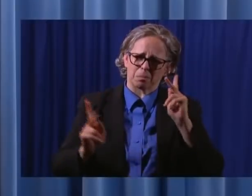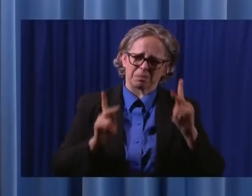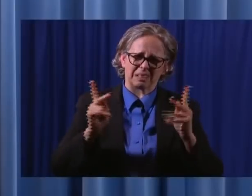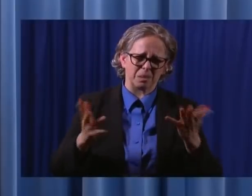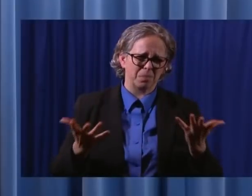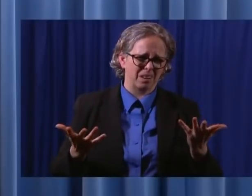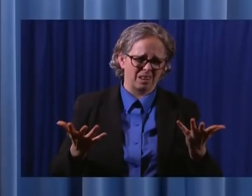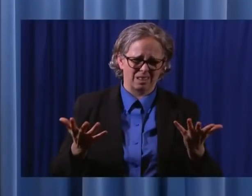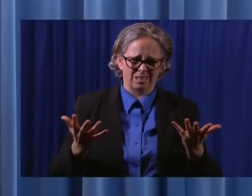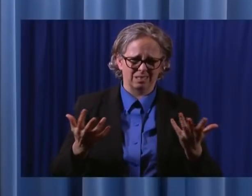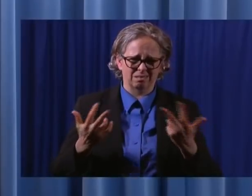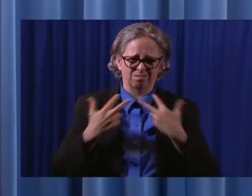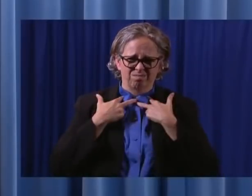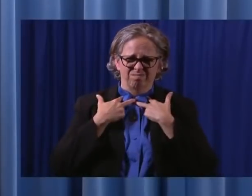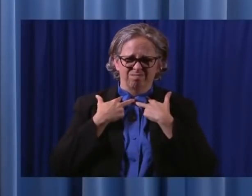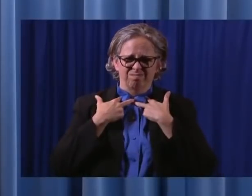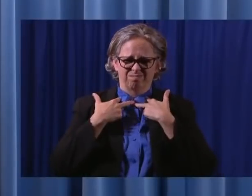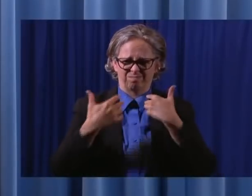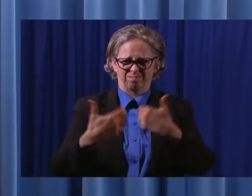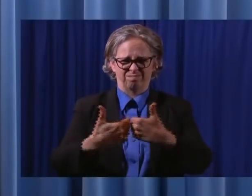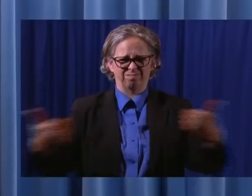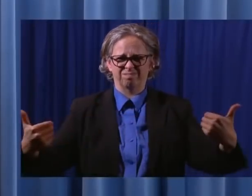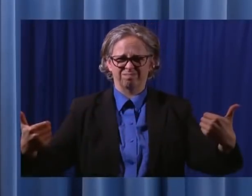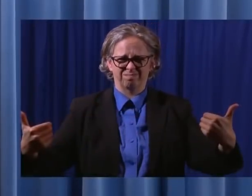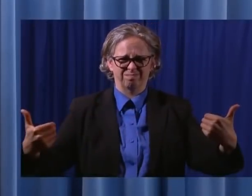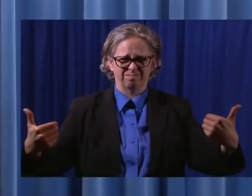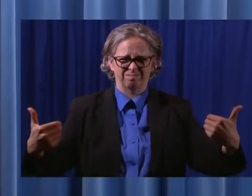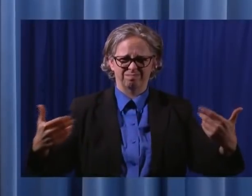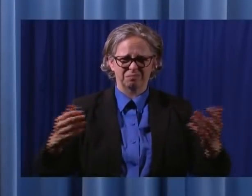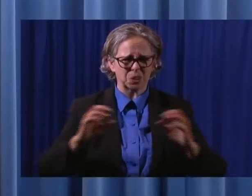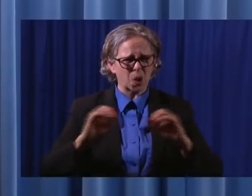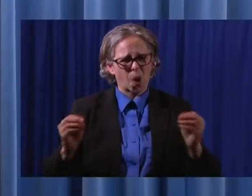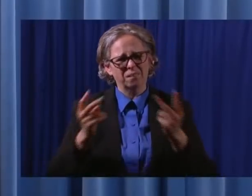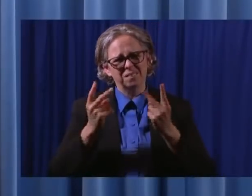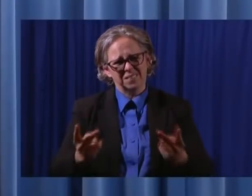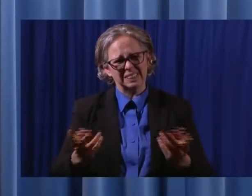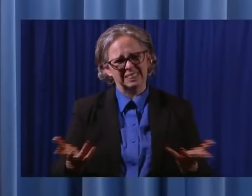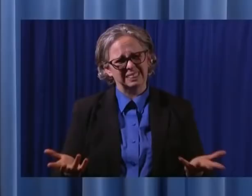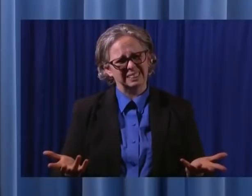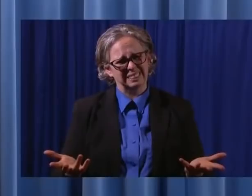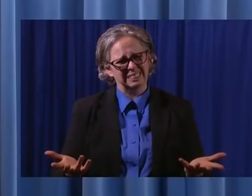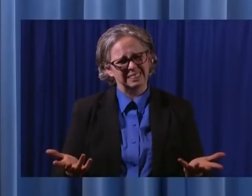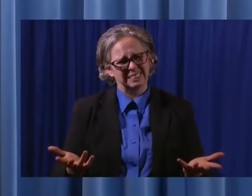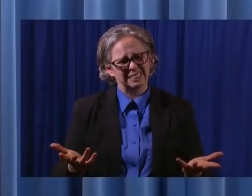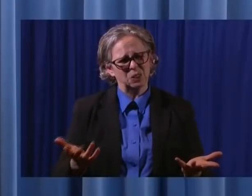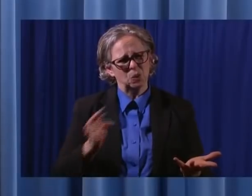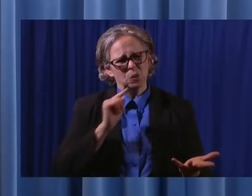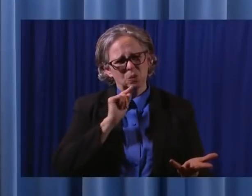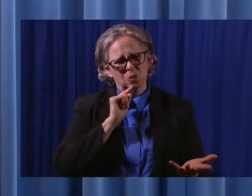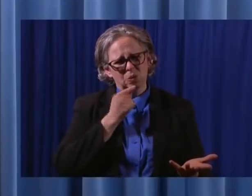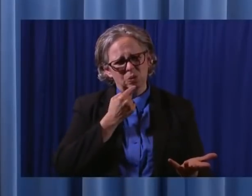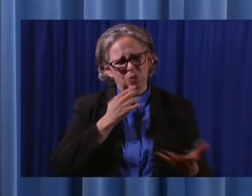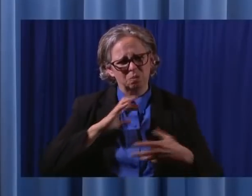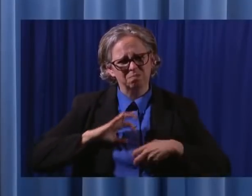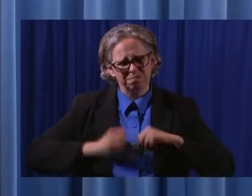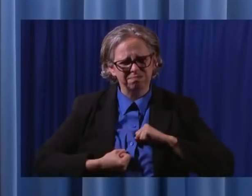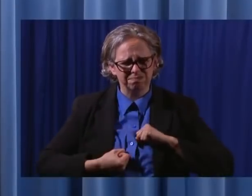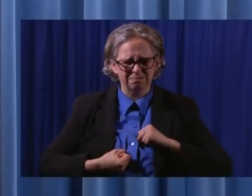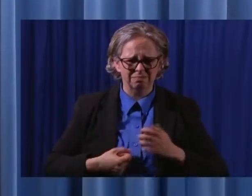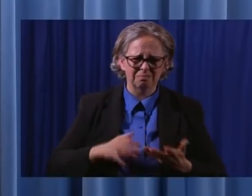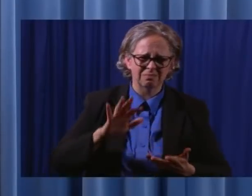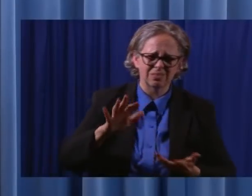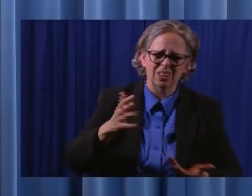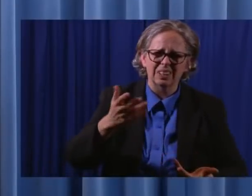have visits from their family. And so we've weighed this. It is weighed heavy on me, I will tell you